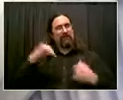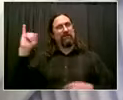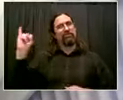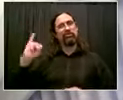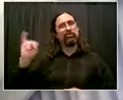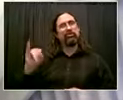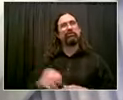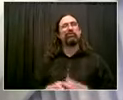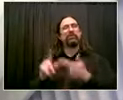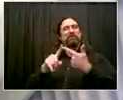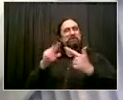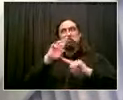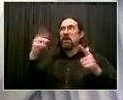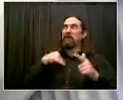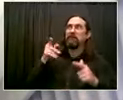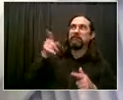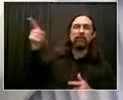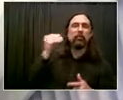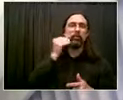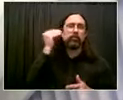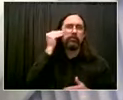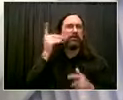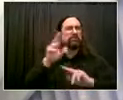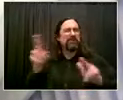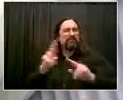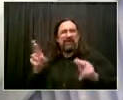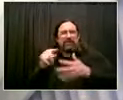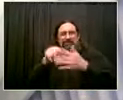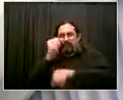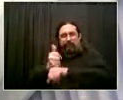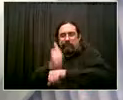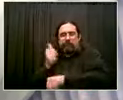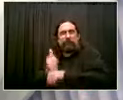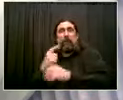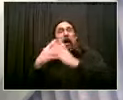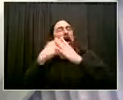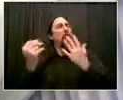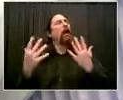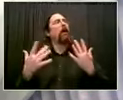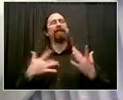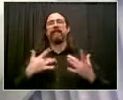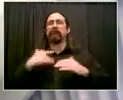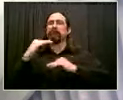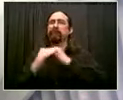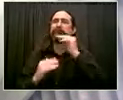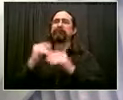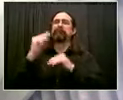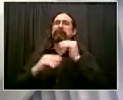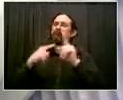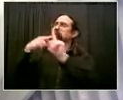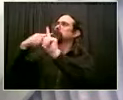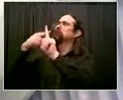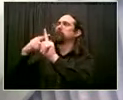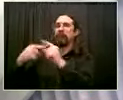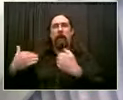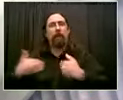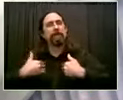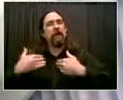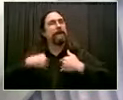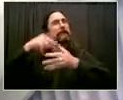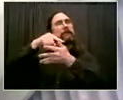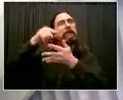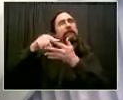exactly what I mean, because it's not, you know, outside people coming in and destroying it. And I also understand that this this is happening